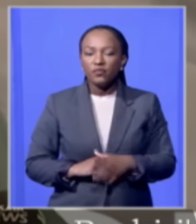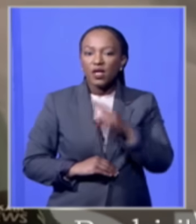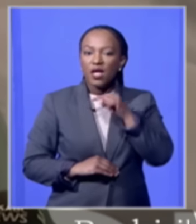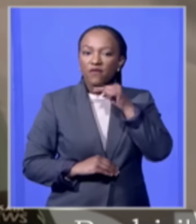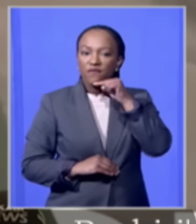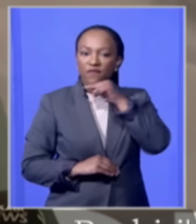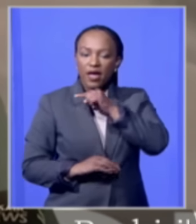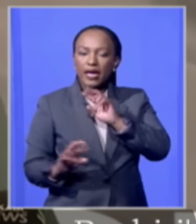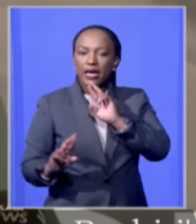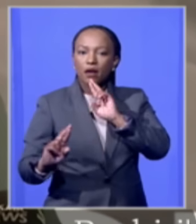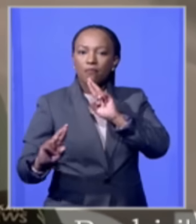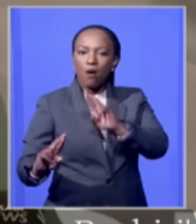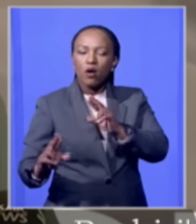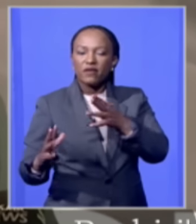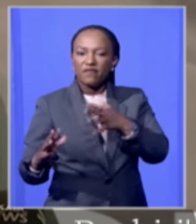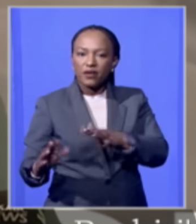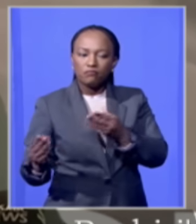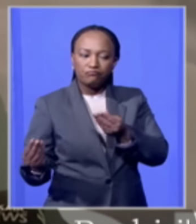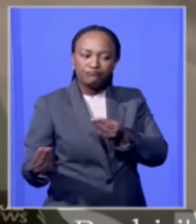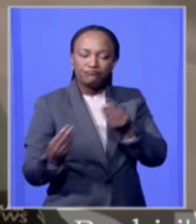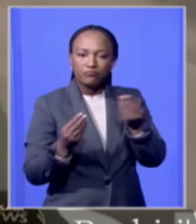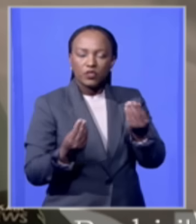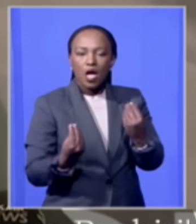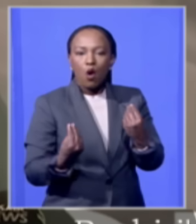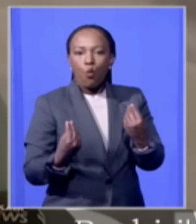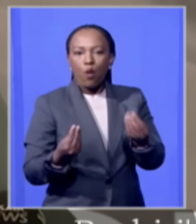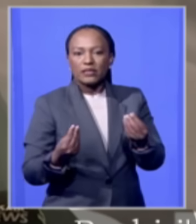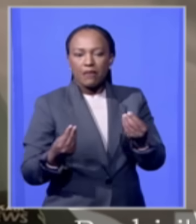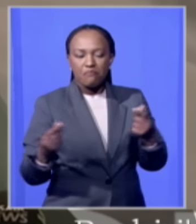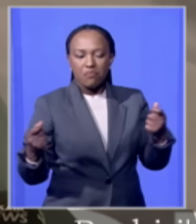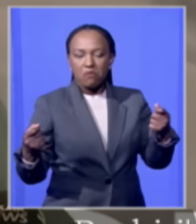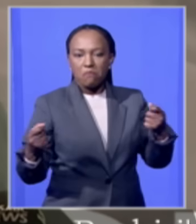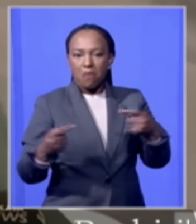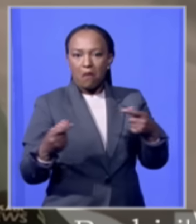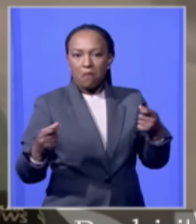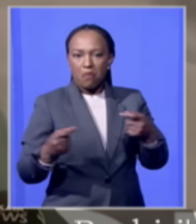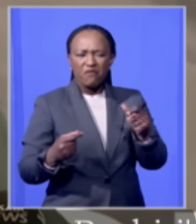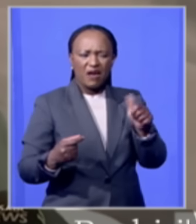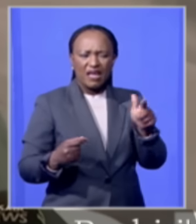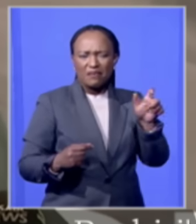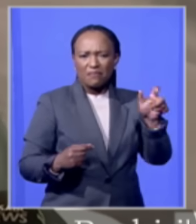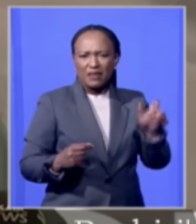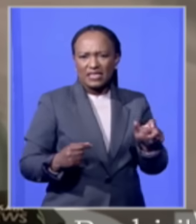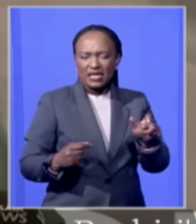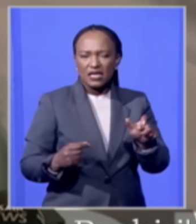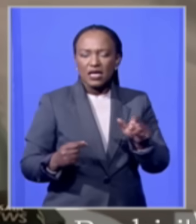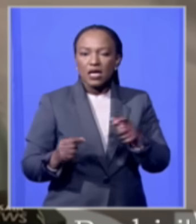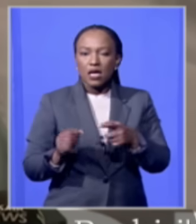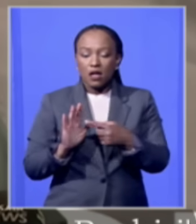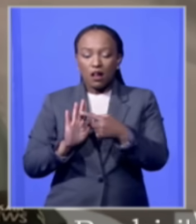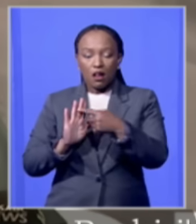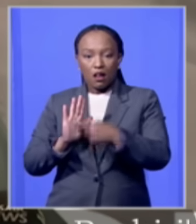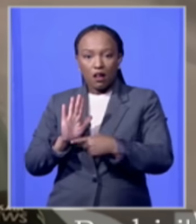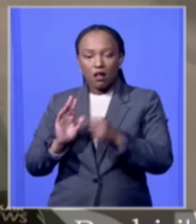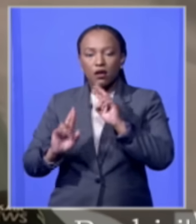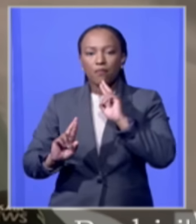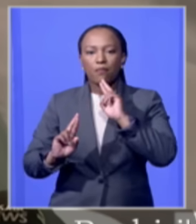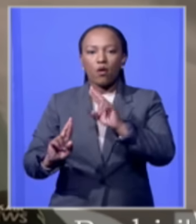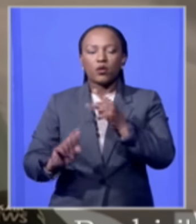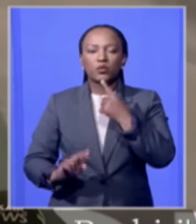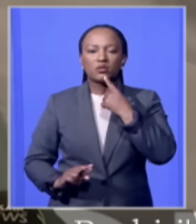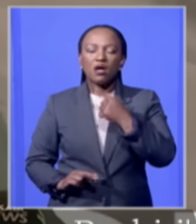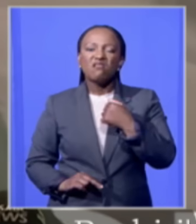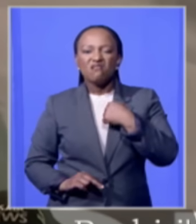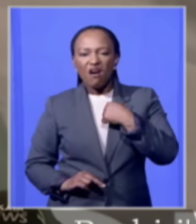claims to be WhatsApp conversations between me and someone else where I'm reported to be saying that I'm going to